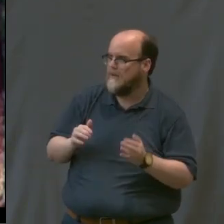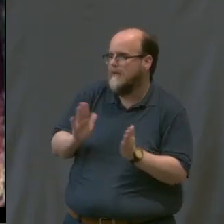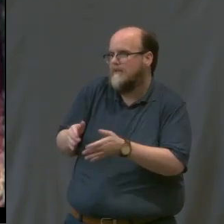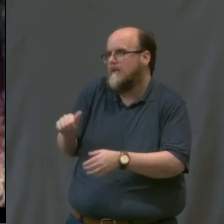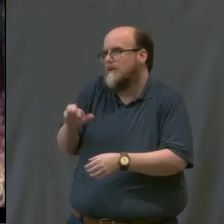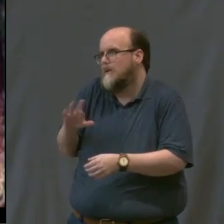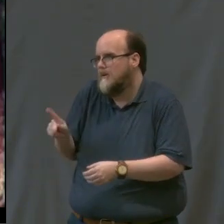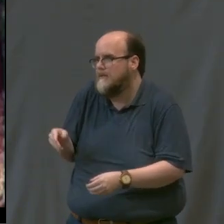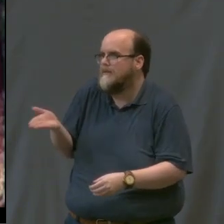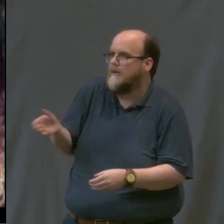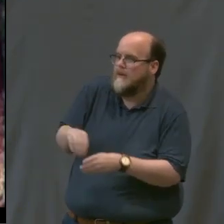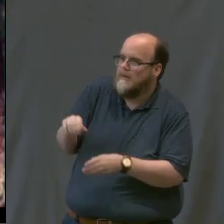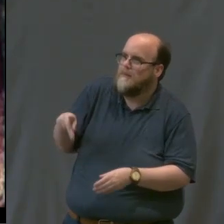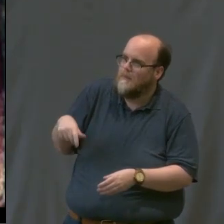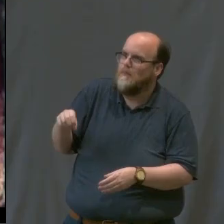in Portugal.